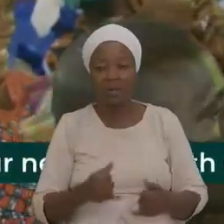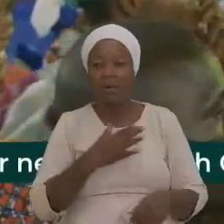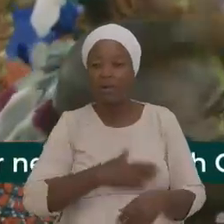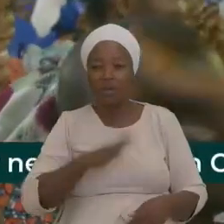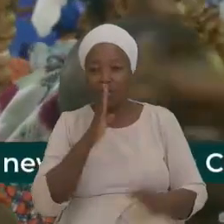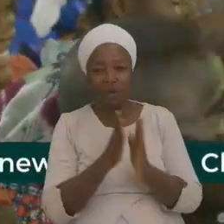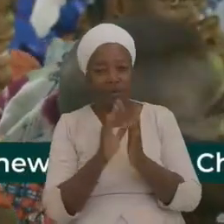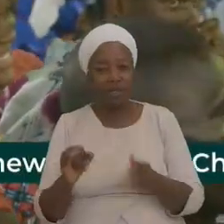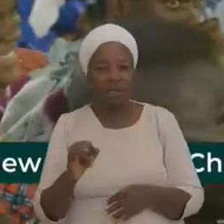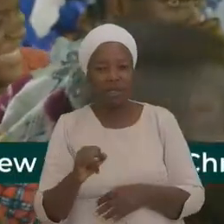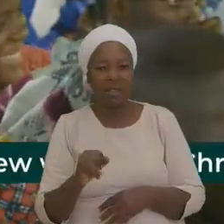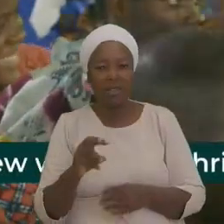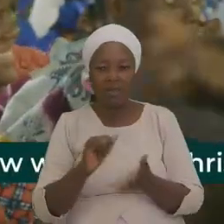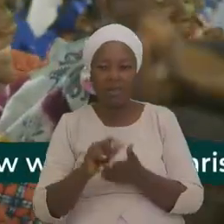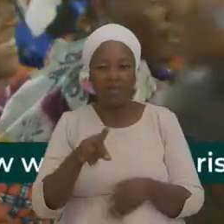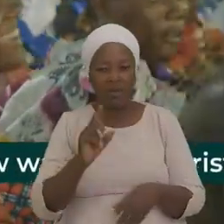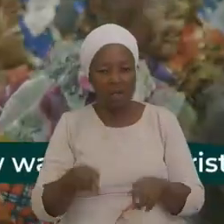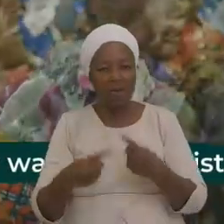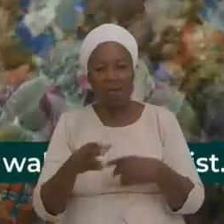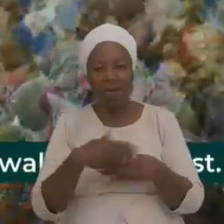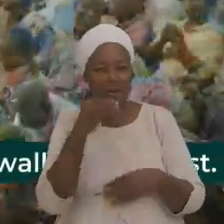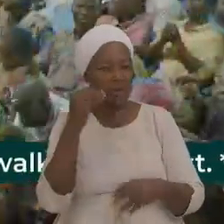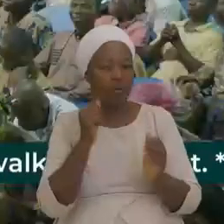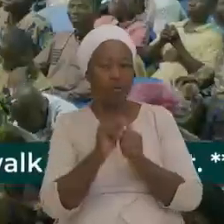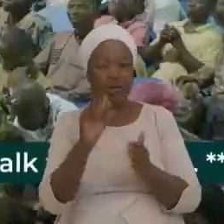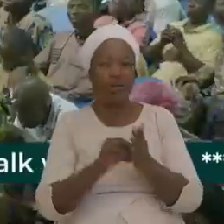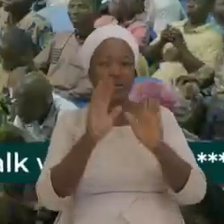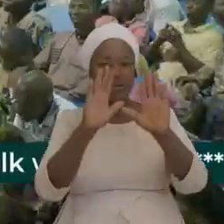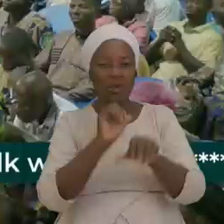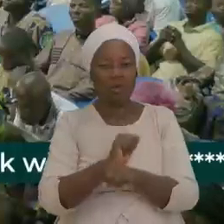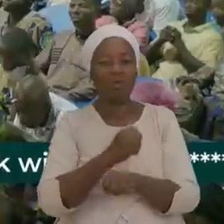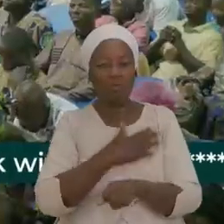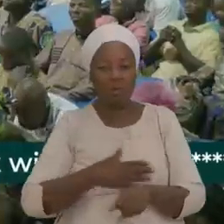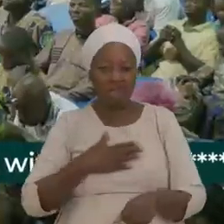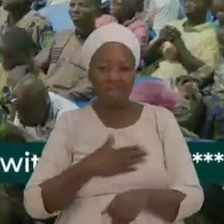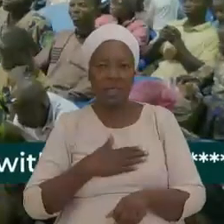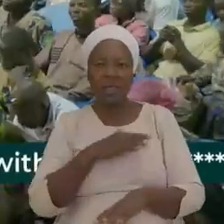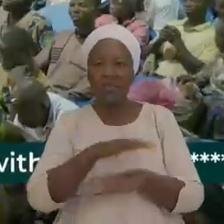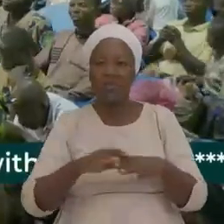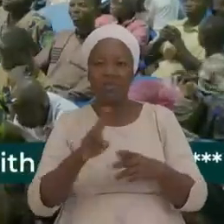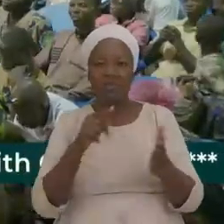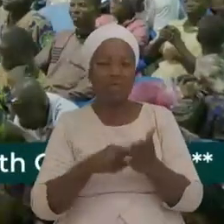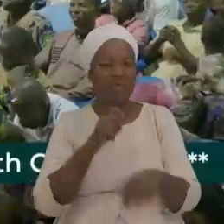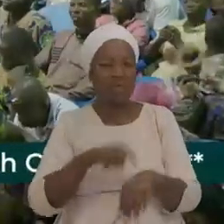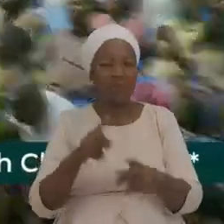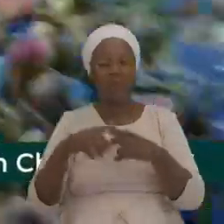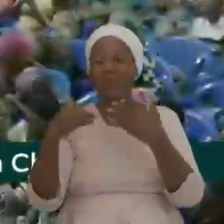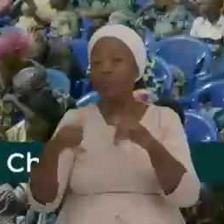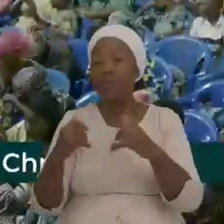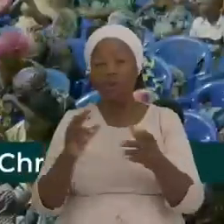At the same time, the other people continue praying. What you are expecting, continue praying for that.